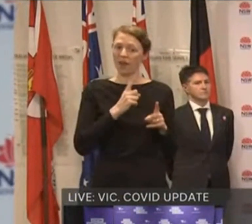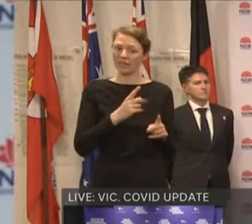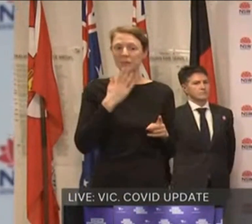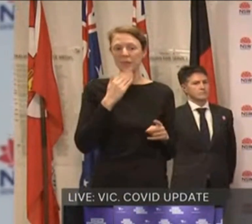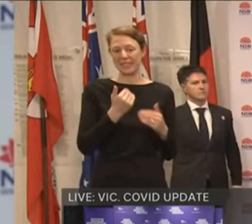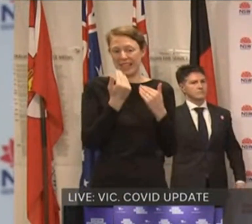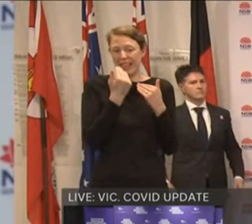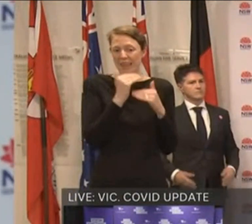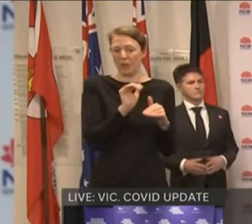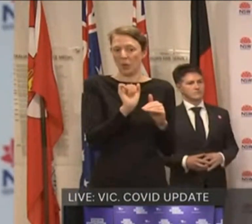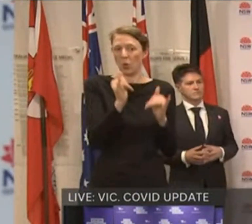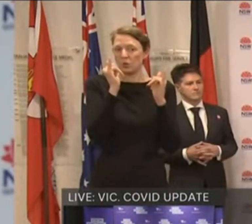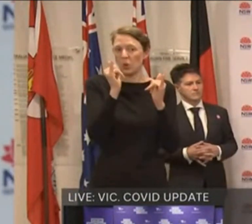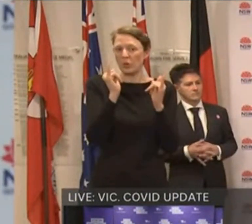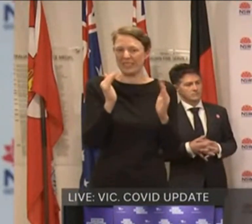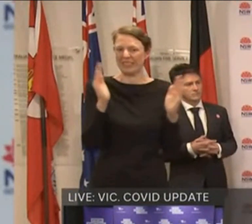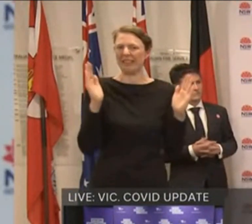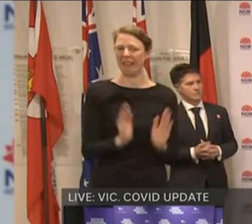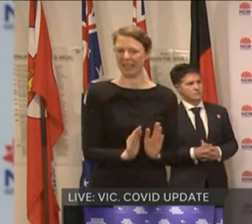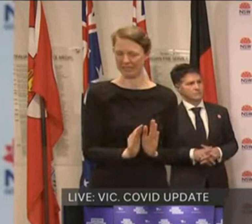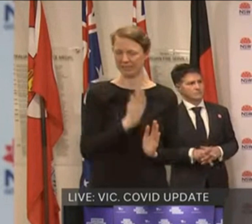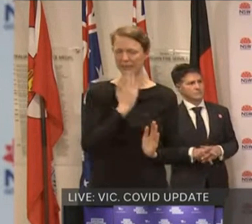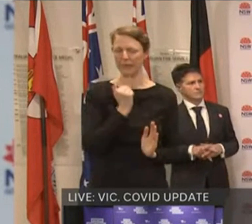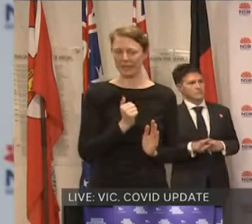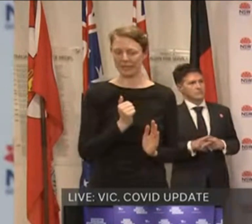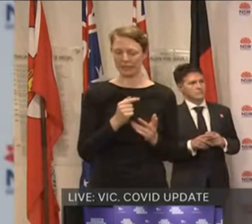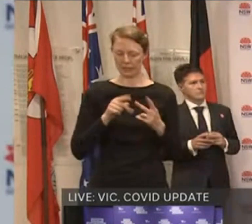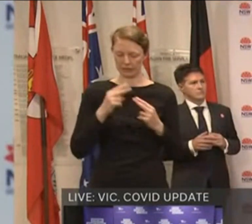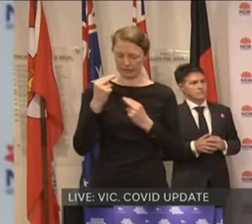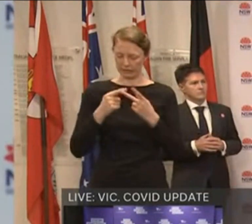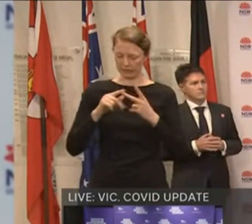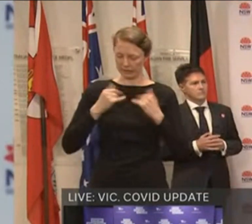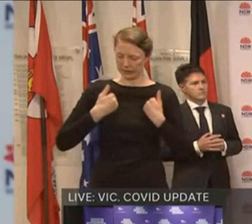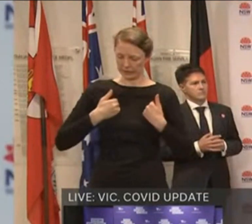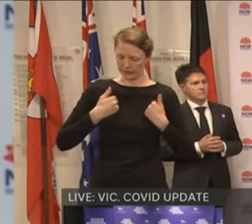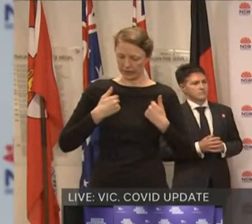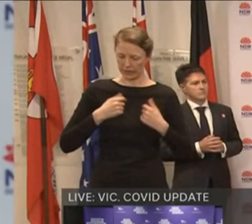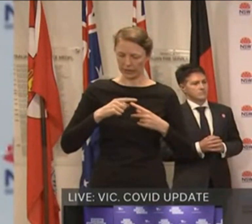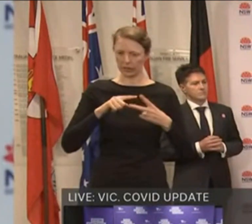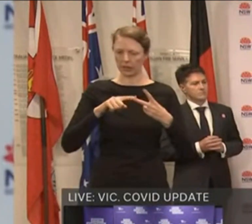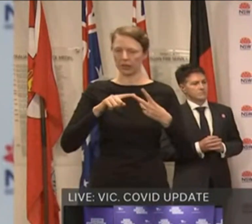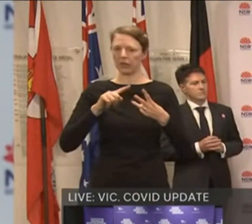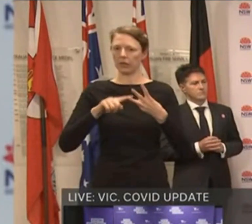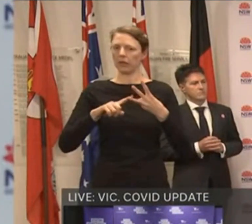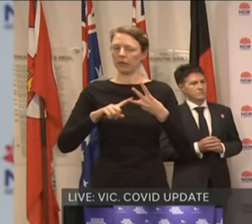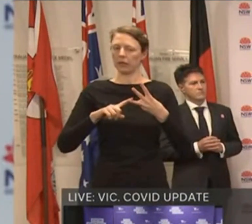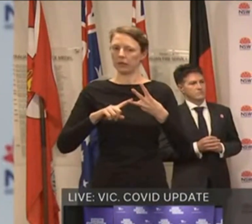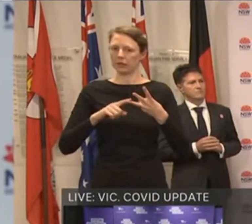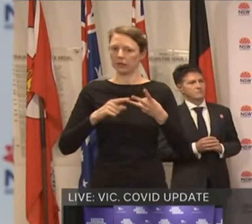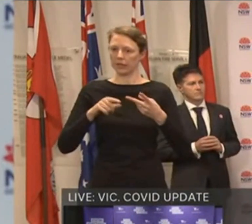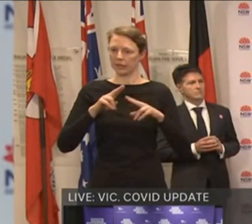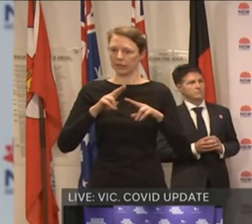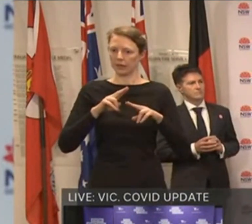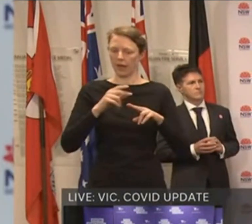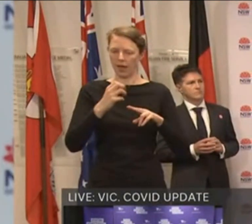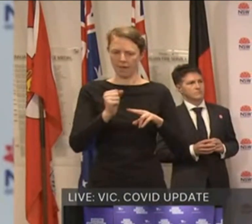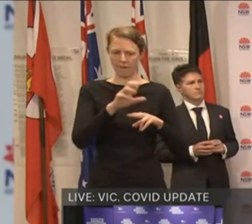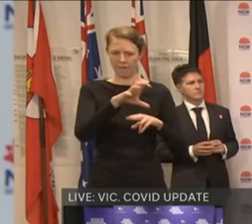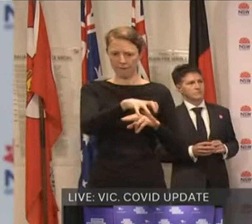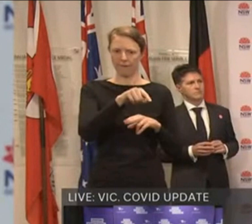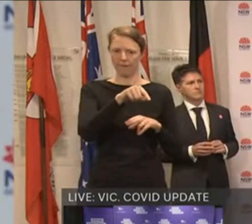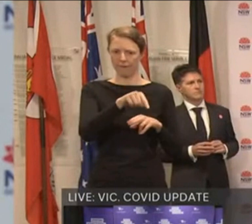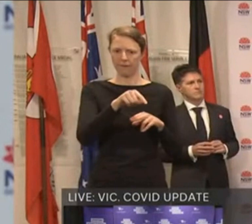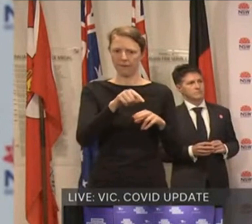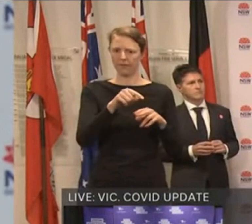been somewhere where there's known cases, you need to immediately act. And I want to thank the health officials for not only liaising with those